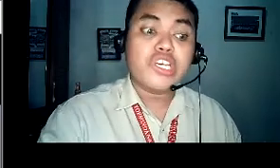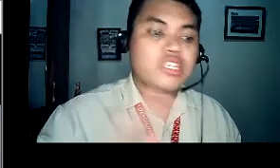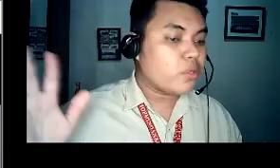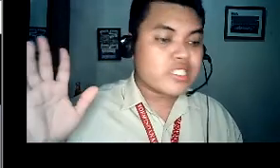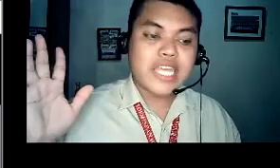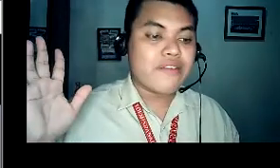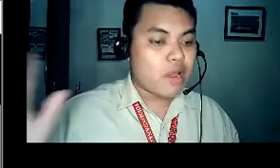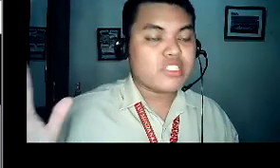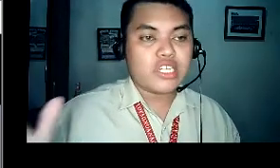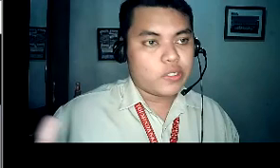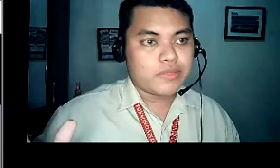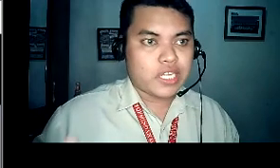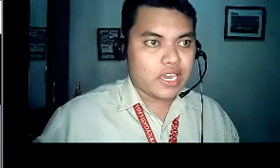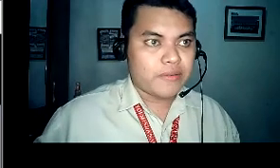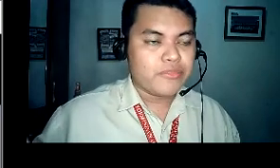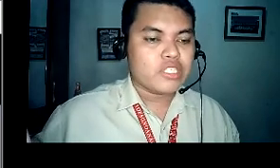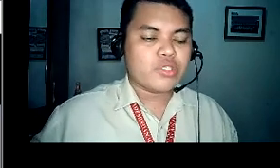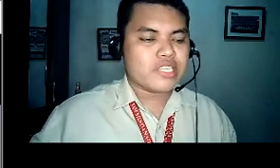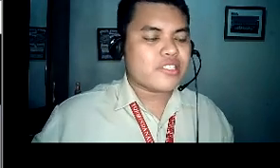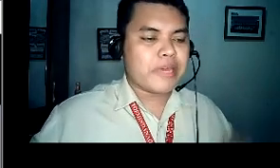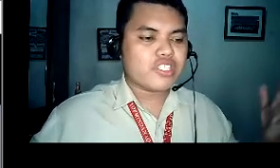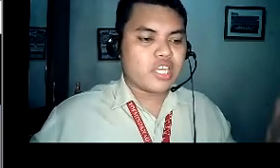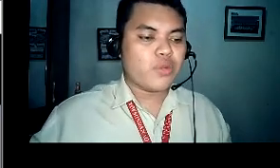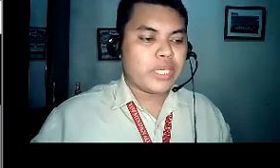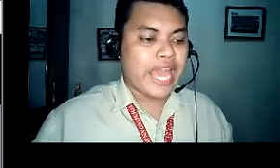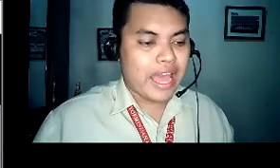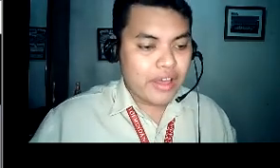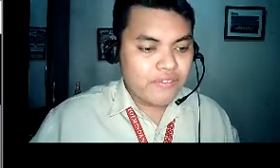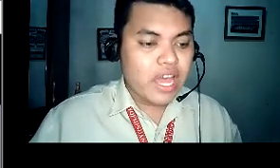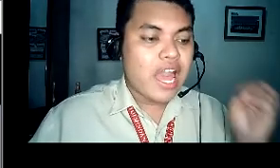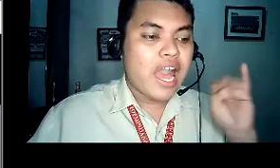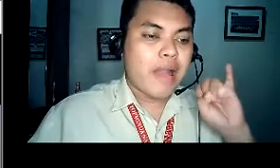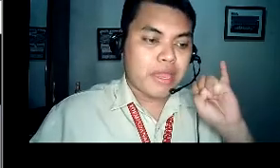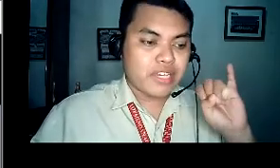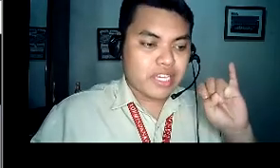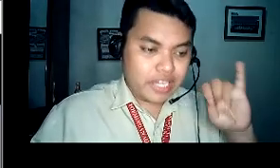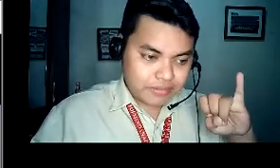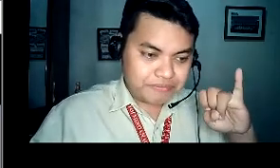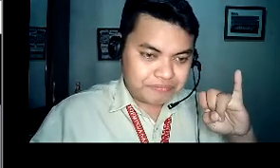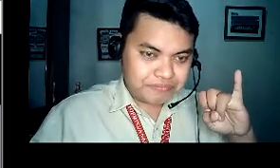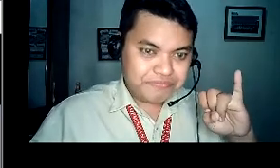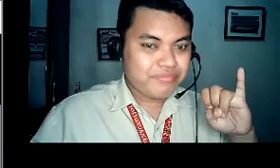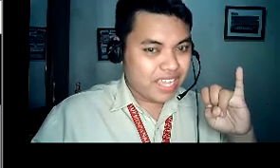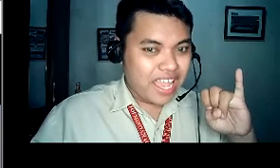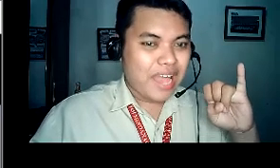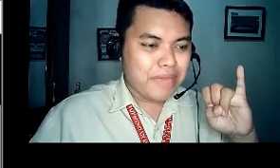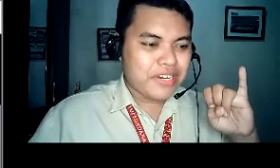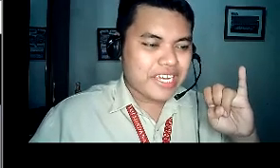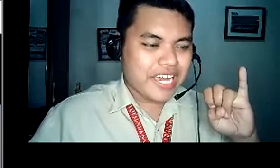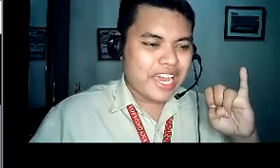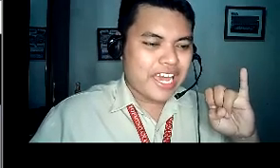language used around the globe today. So just to mention, we have American